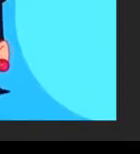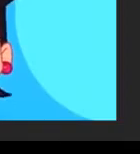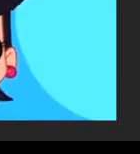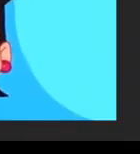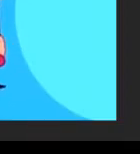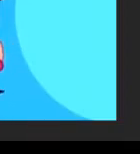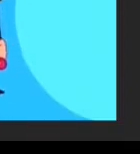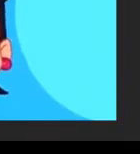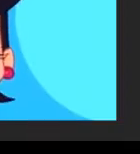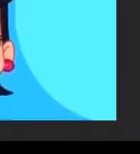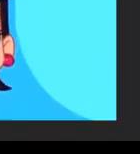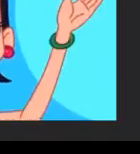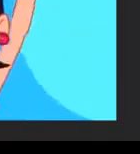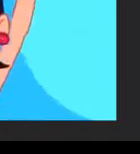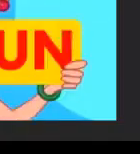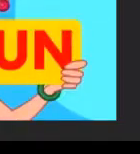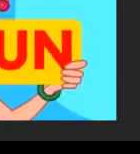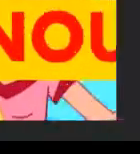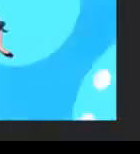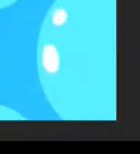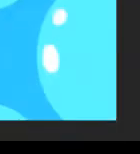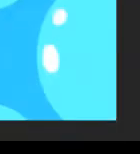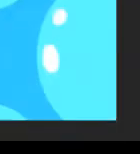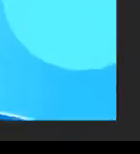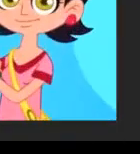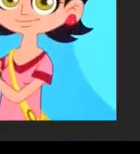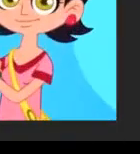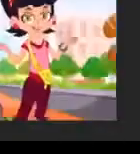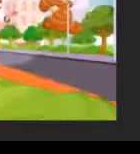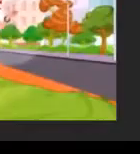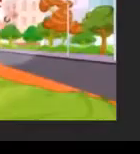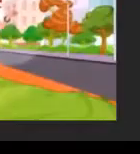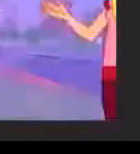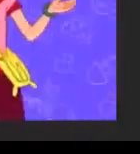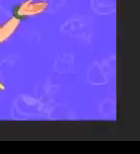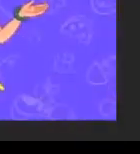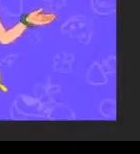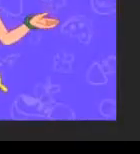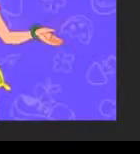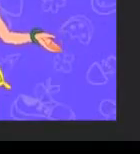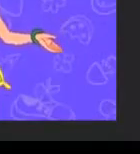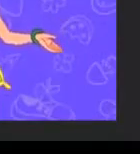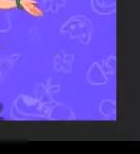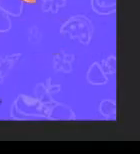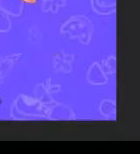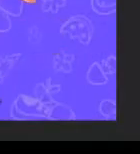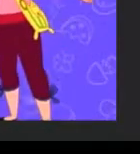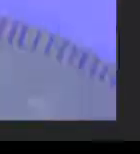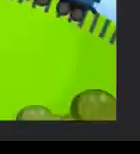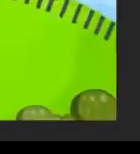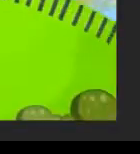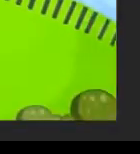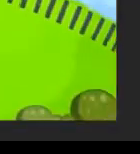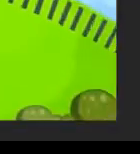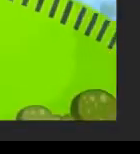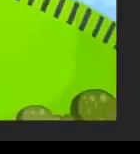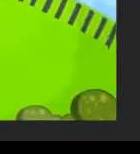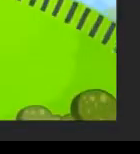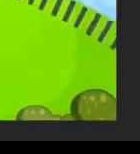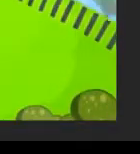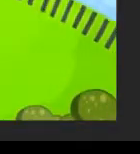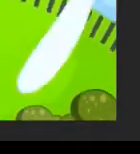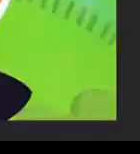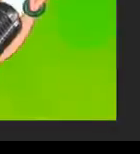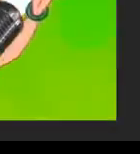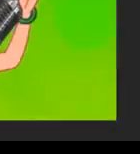Everybody's asking, what is a noun? It's a person, place, idea, or thing. It's a train you